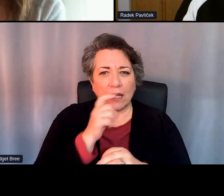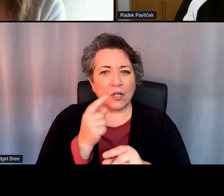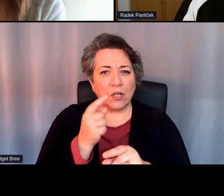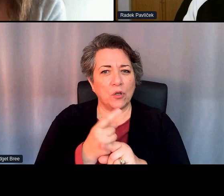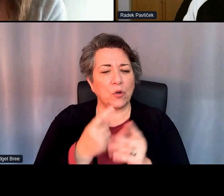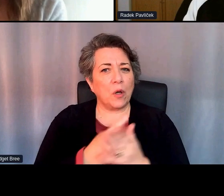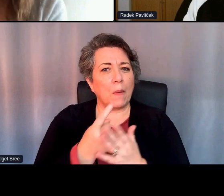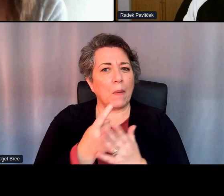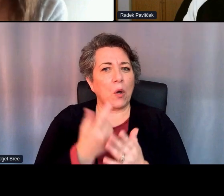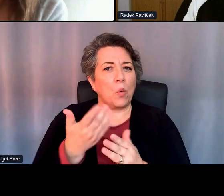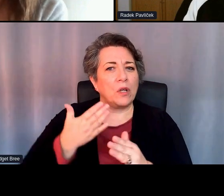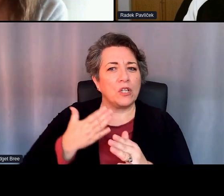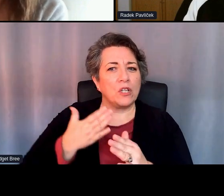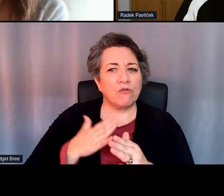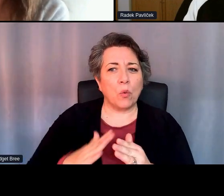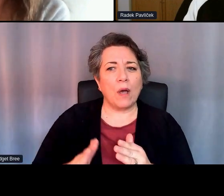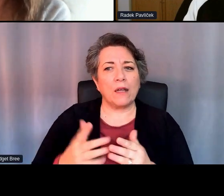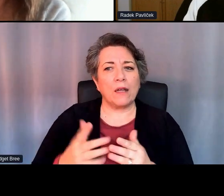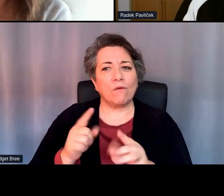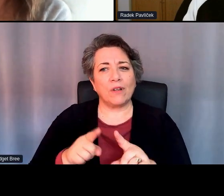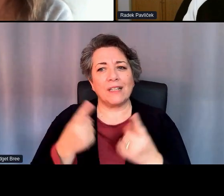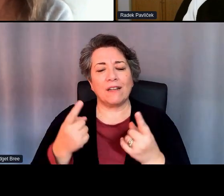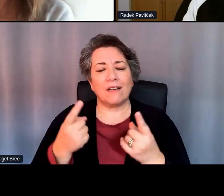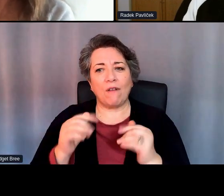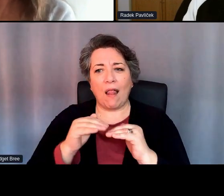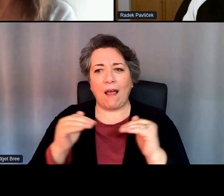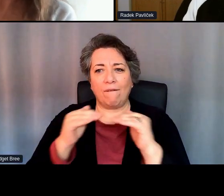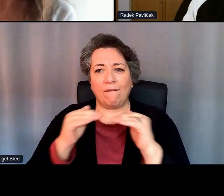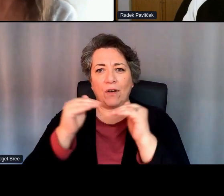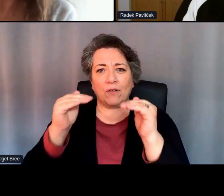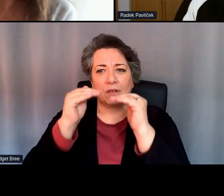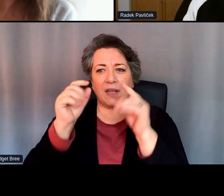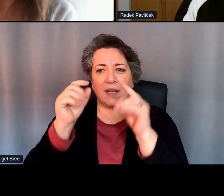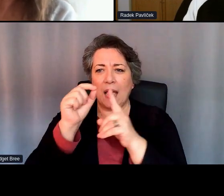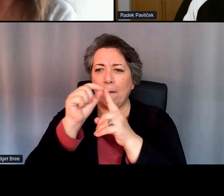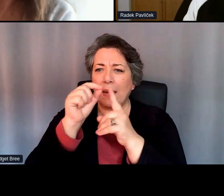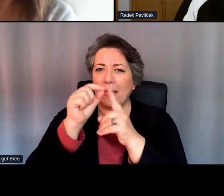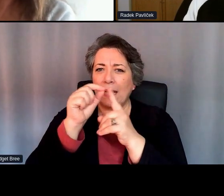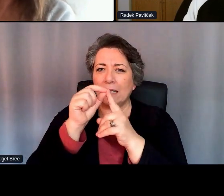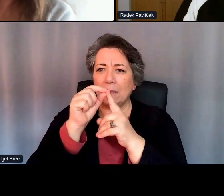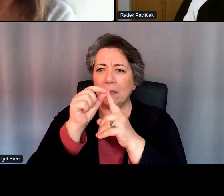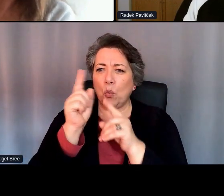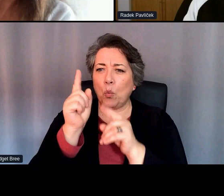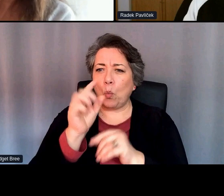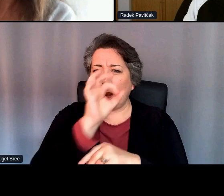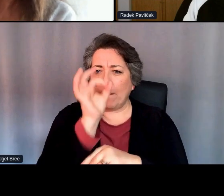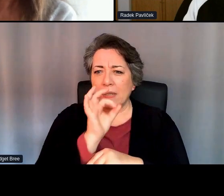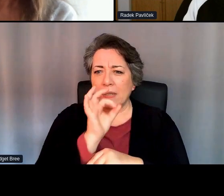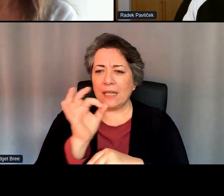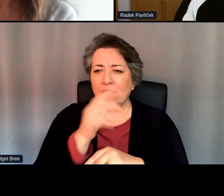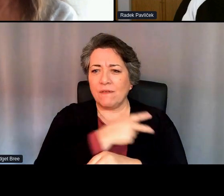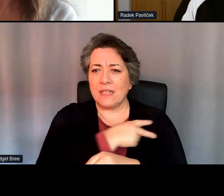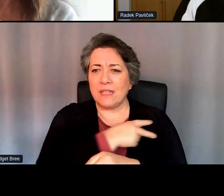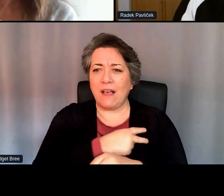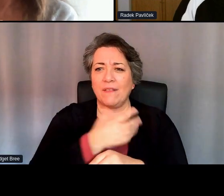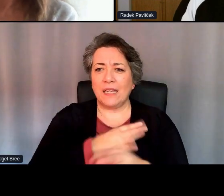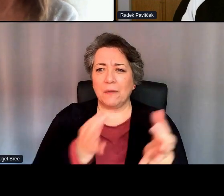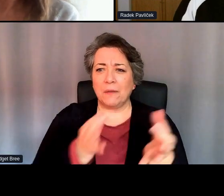for different membership levels? For Platinum, do a certain number of percentage of staff need to be certified?